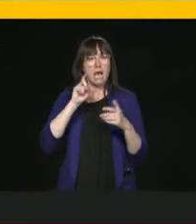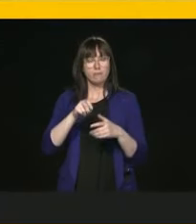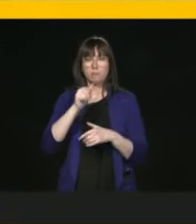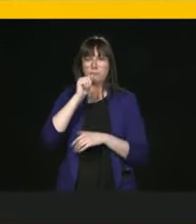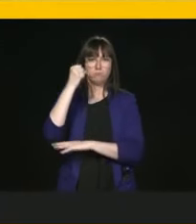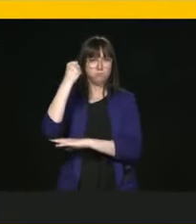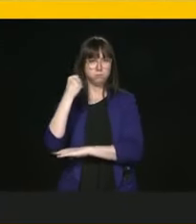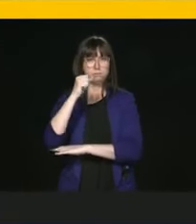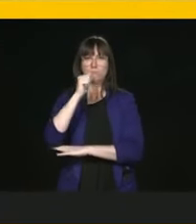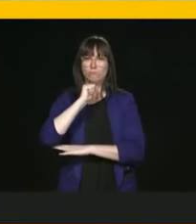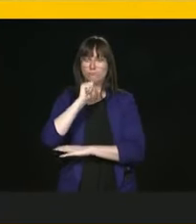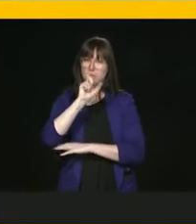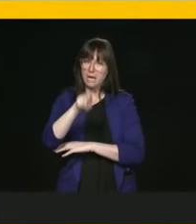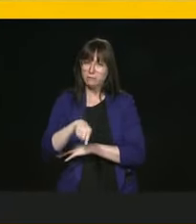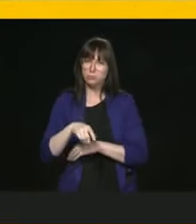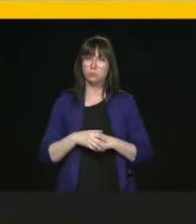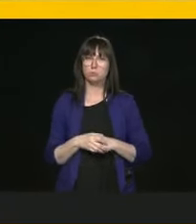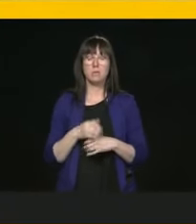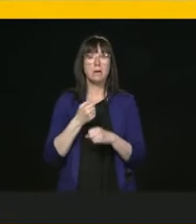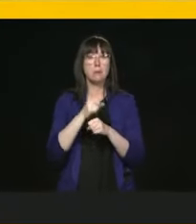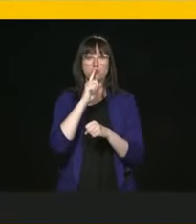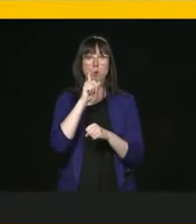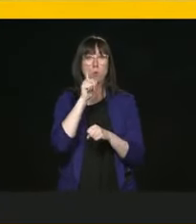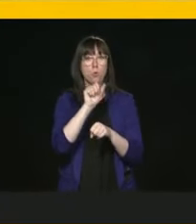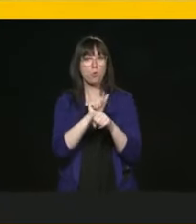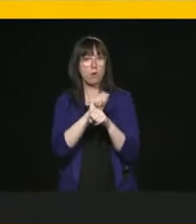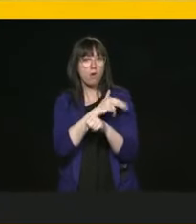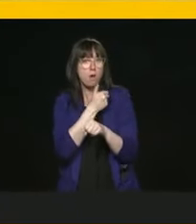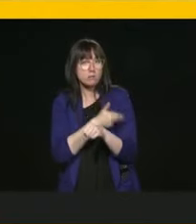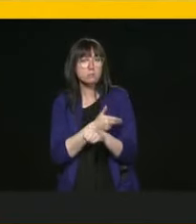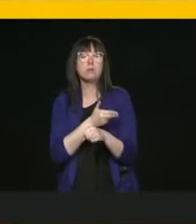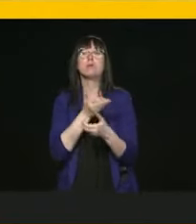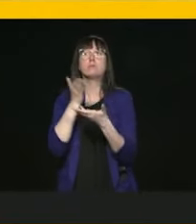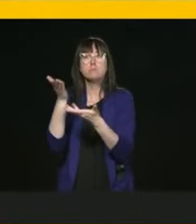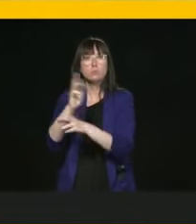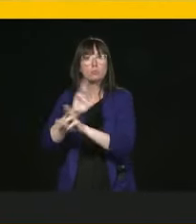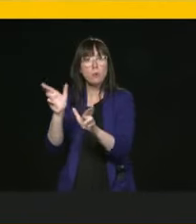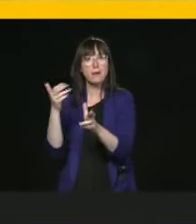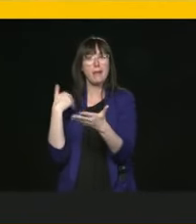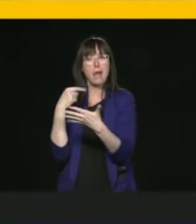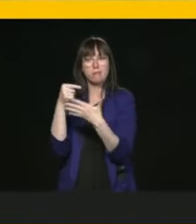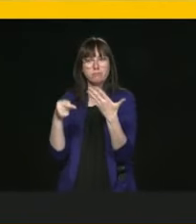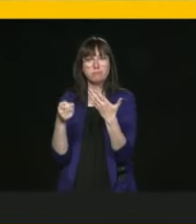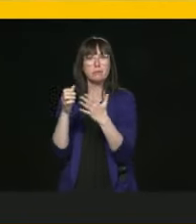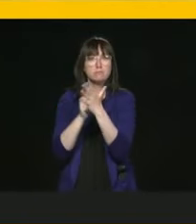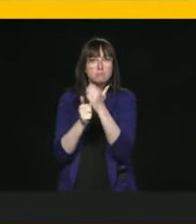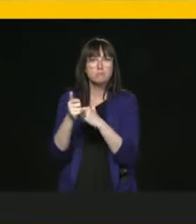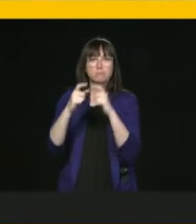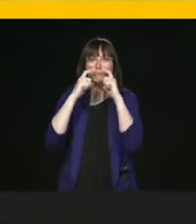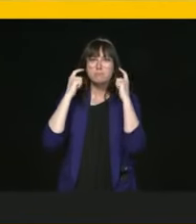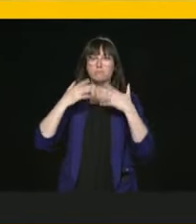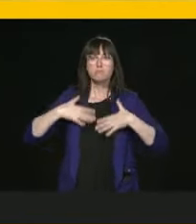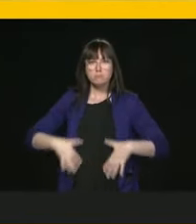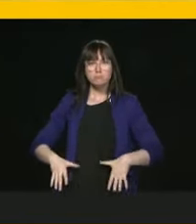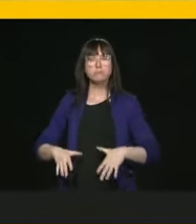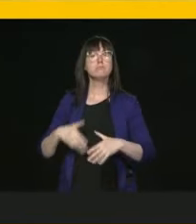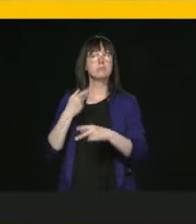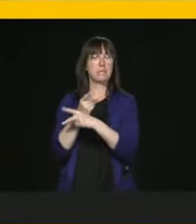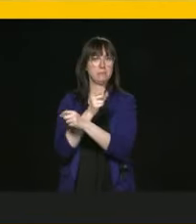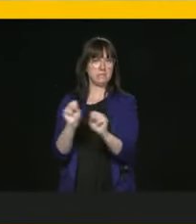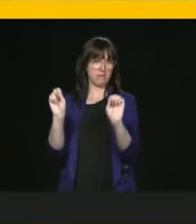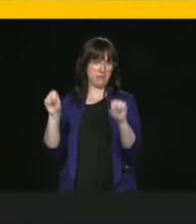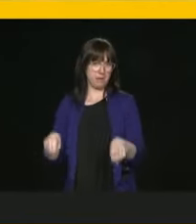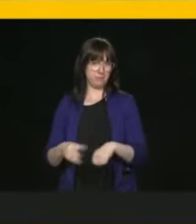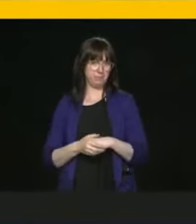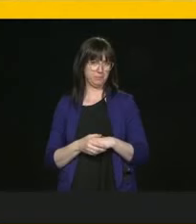includes ensuring that our frontline workers have the equipment and tools they need to do their jobs and stay safe.